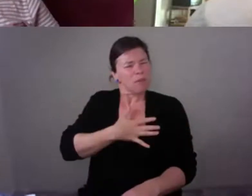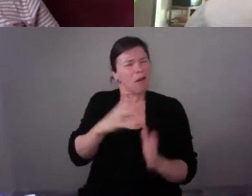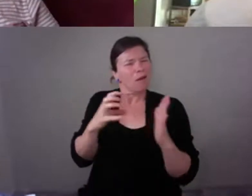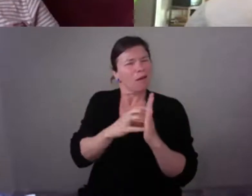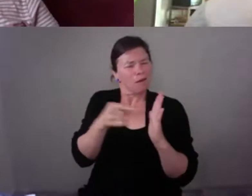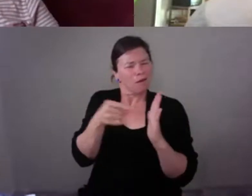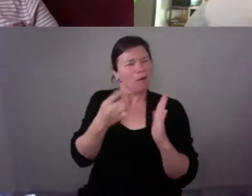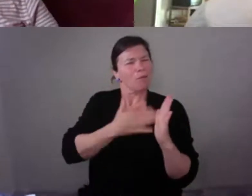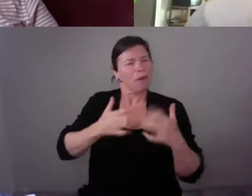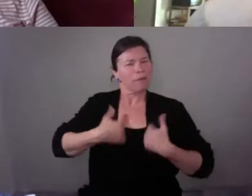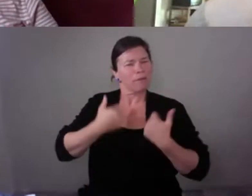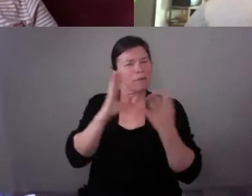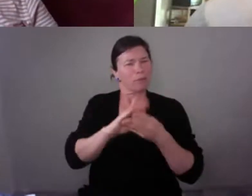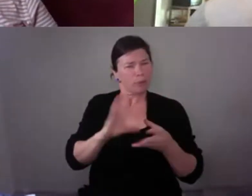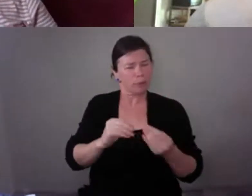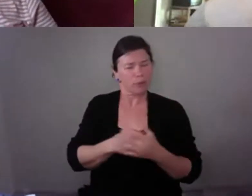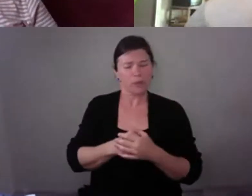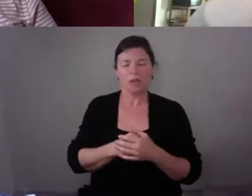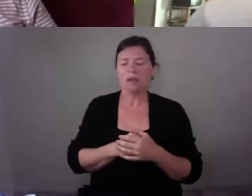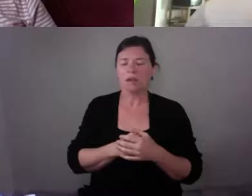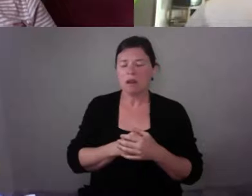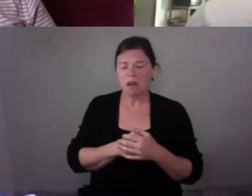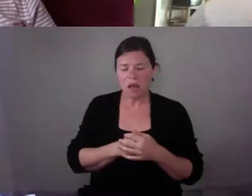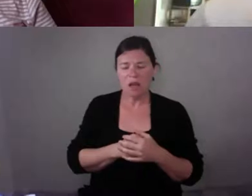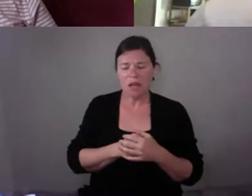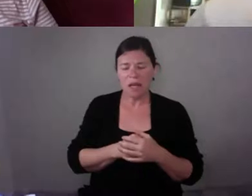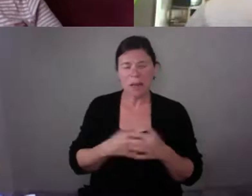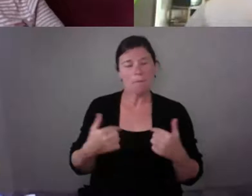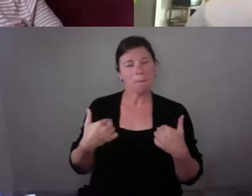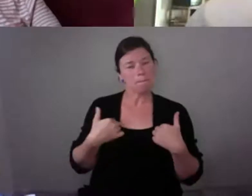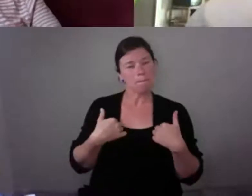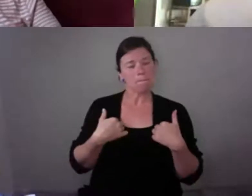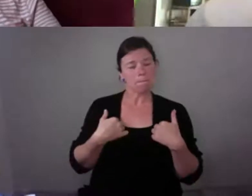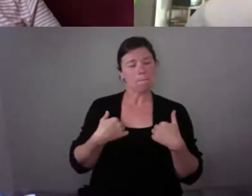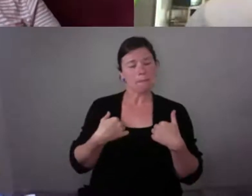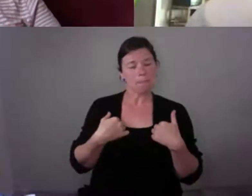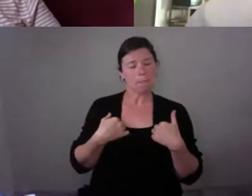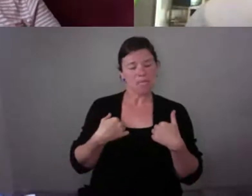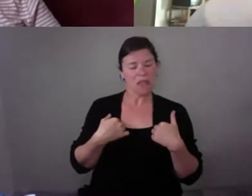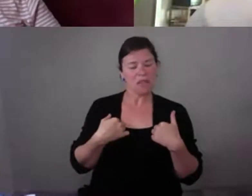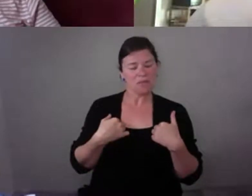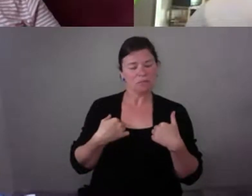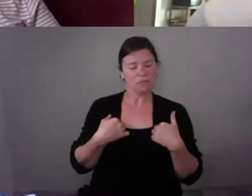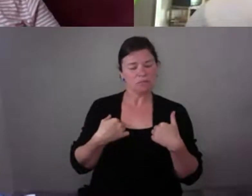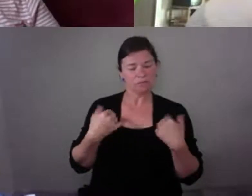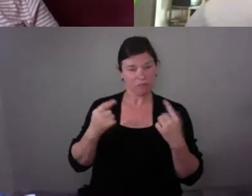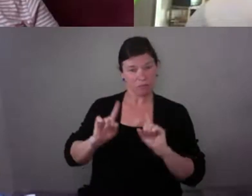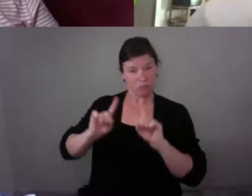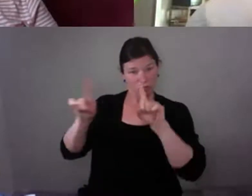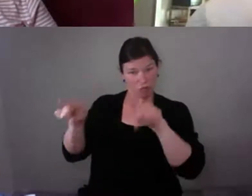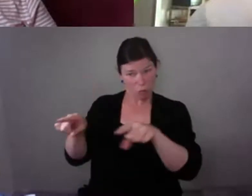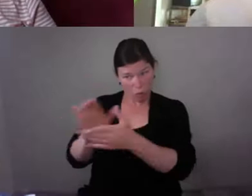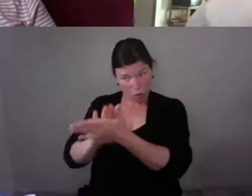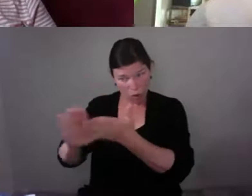that you read. But I to go to college, and then